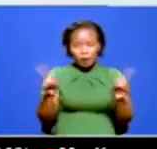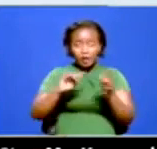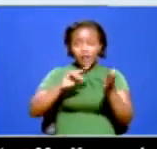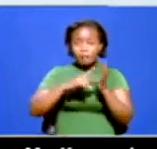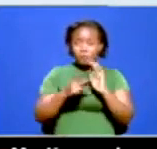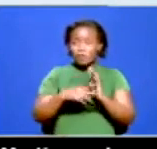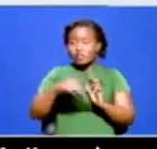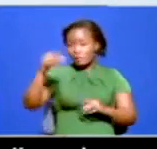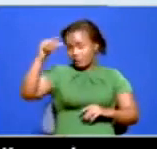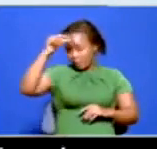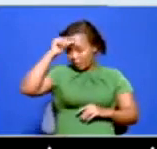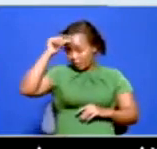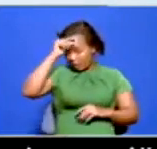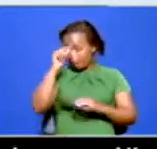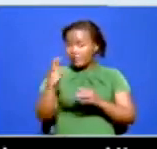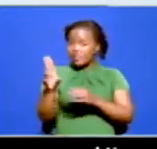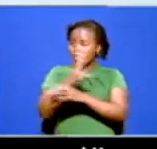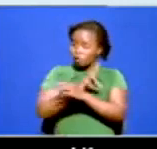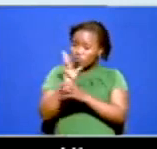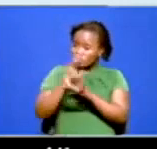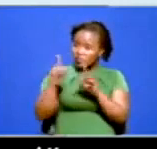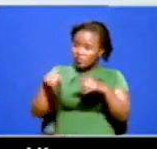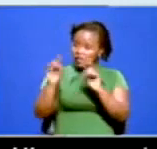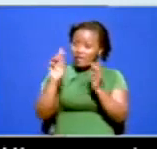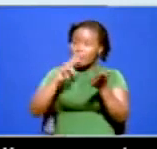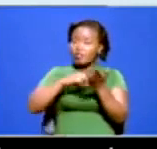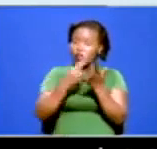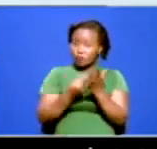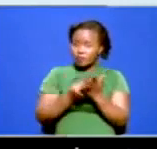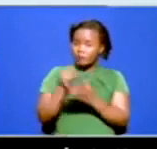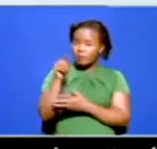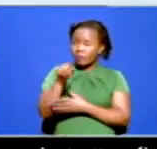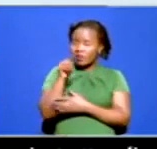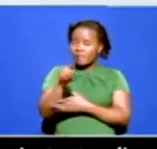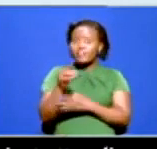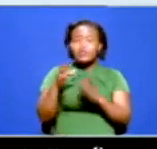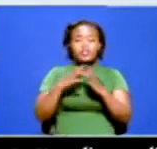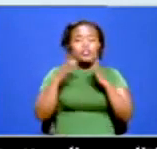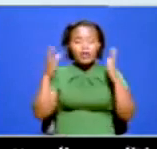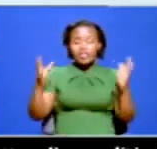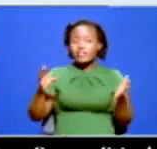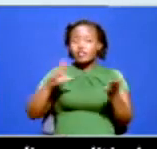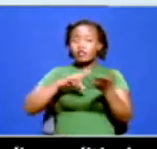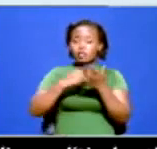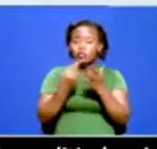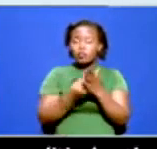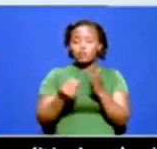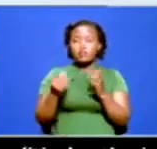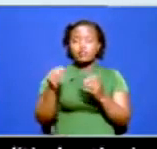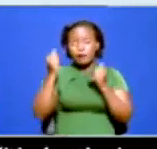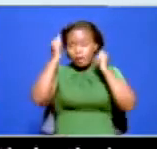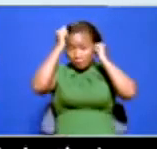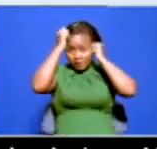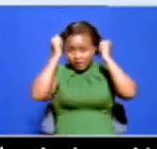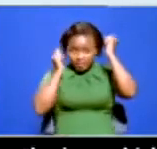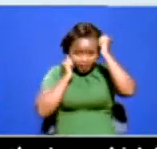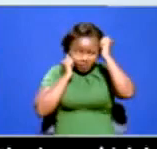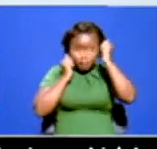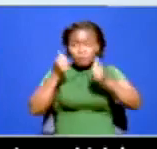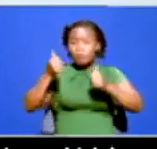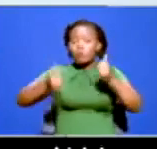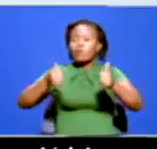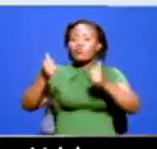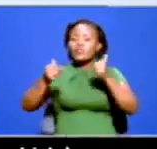is utilizing its resource. This is a huge resource here in the military that has been